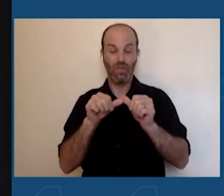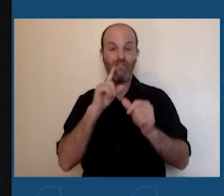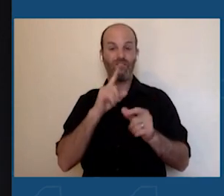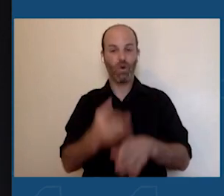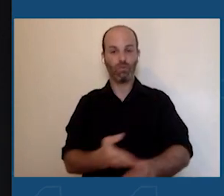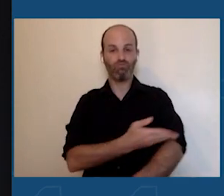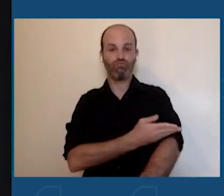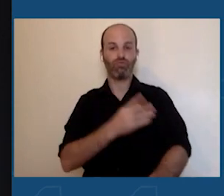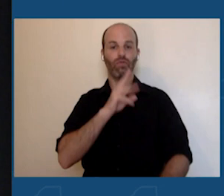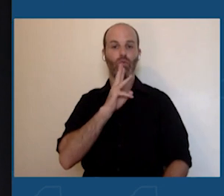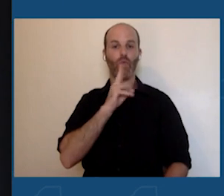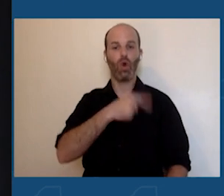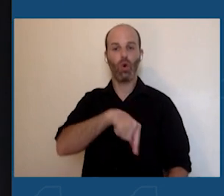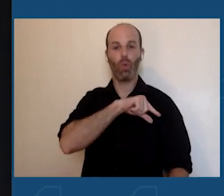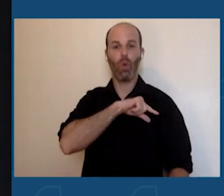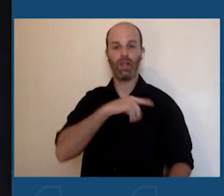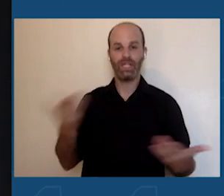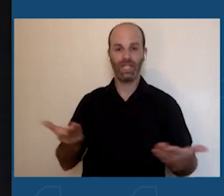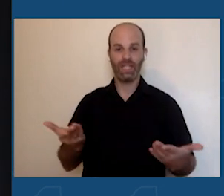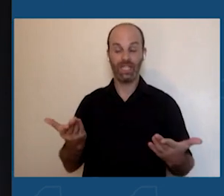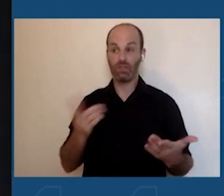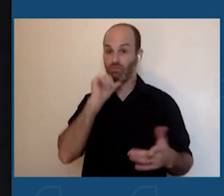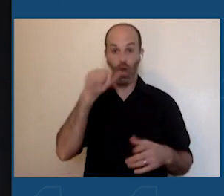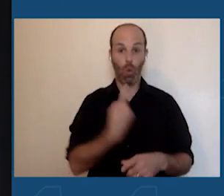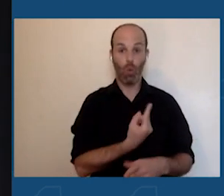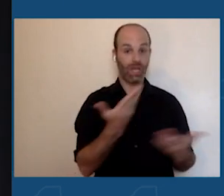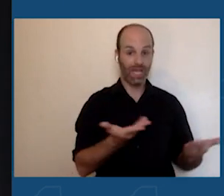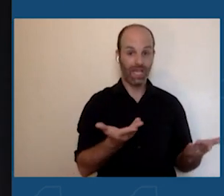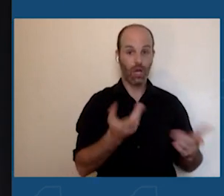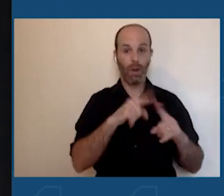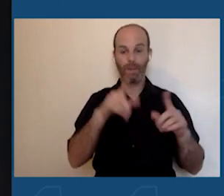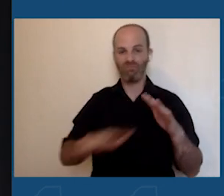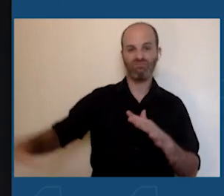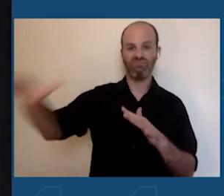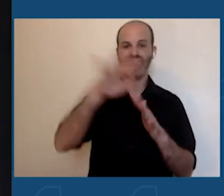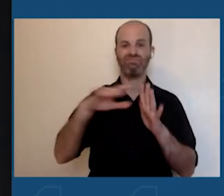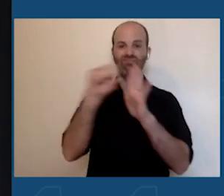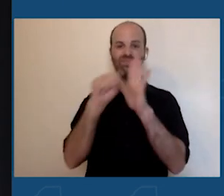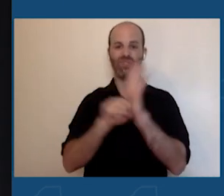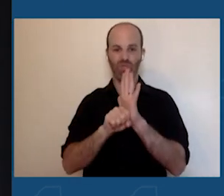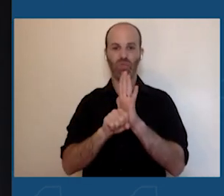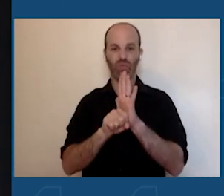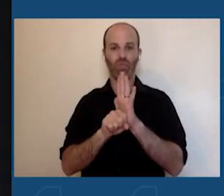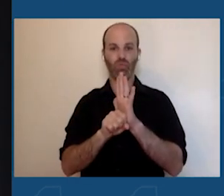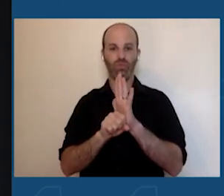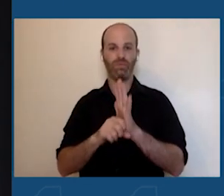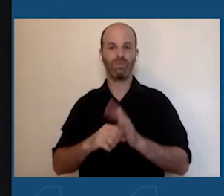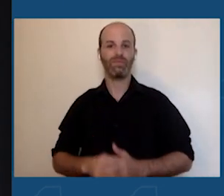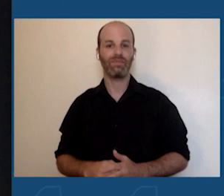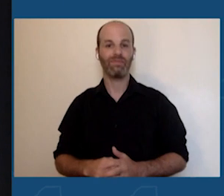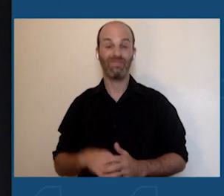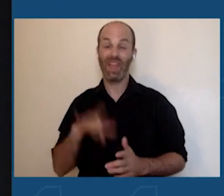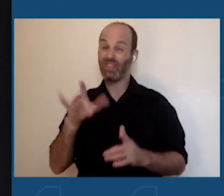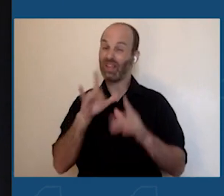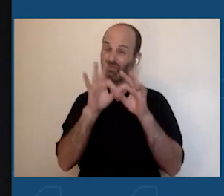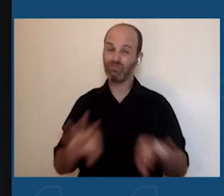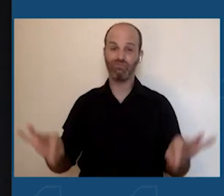here. And not just here in Suffolk County, but all across the state of New York. And that is so significant.